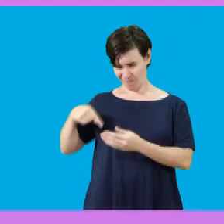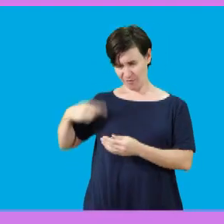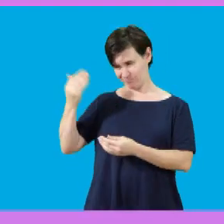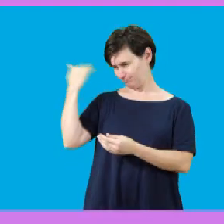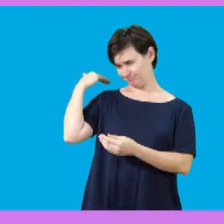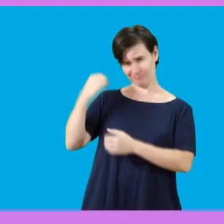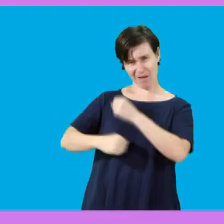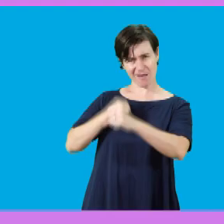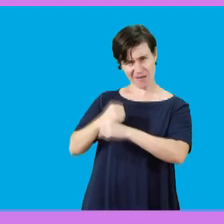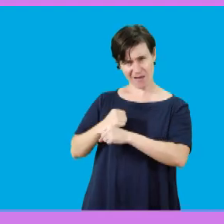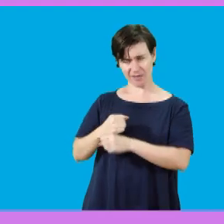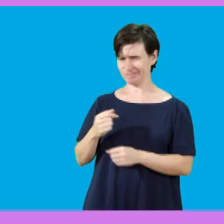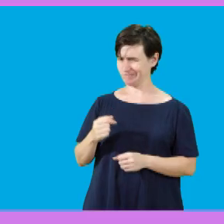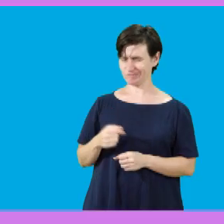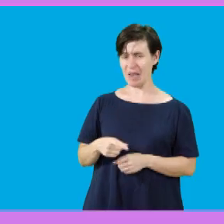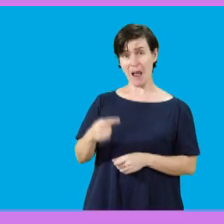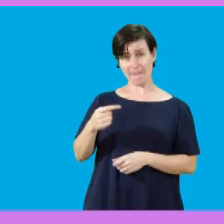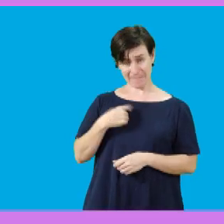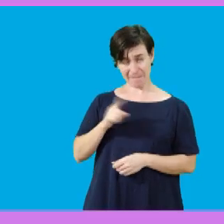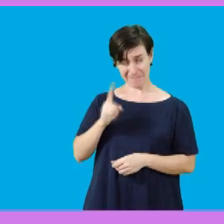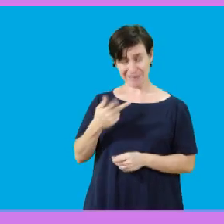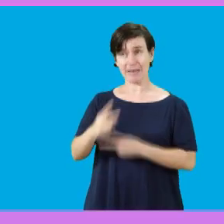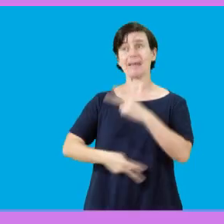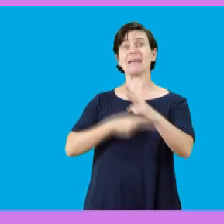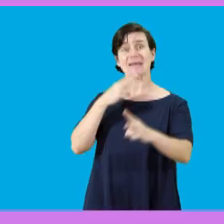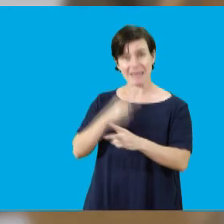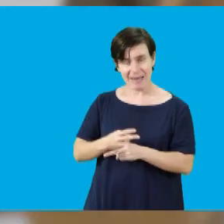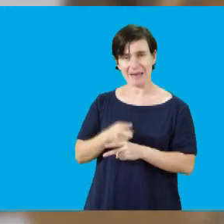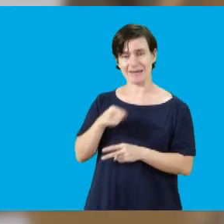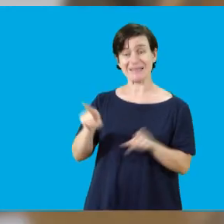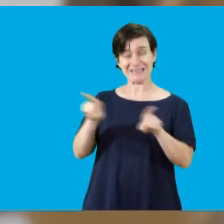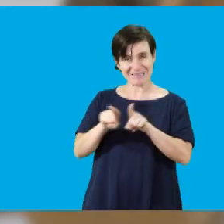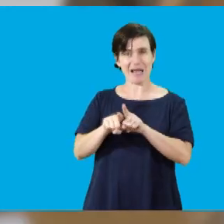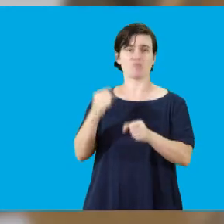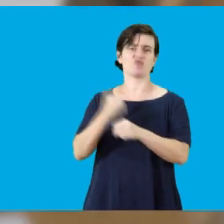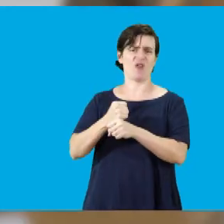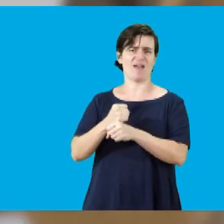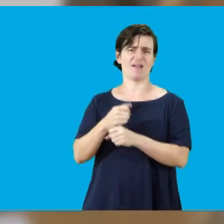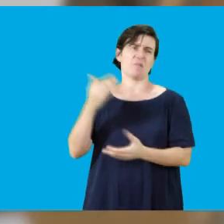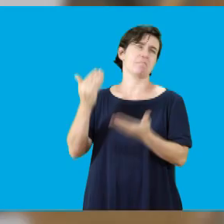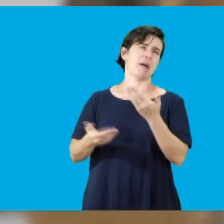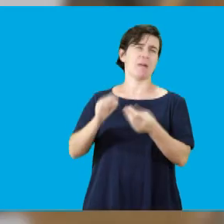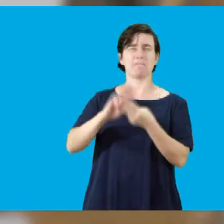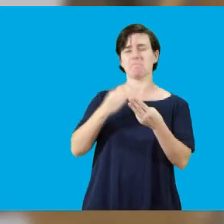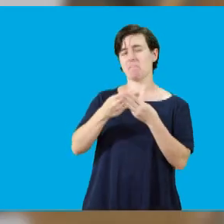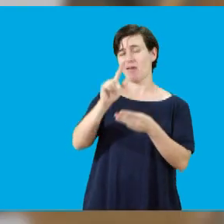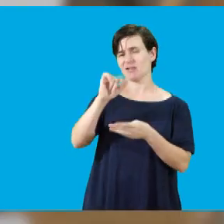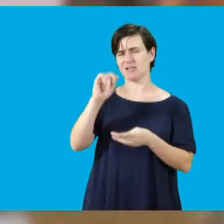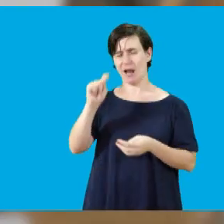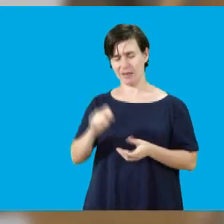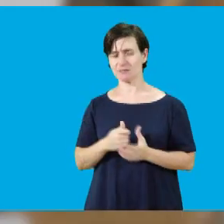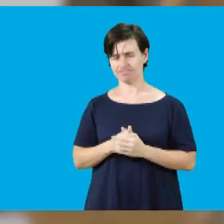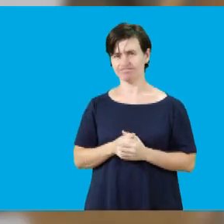future performance. So she wants to check that, okay, if ever I'm going to repeat the very same grade and I was doing maybe math